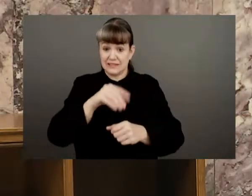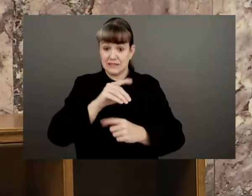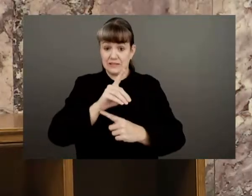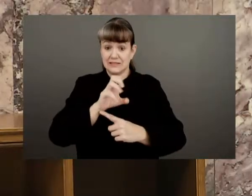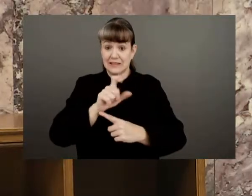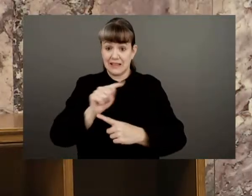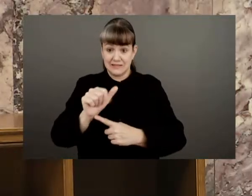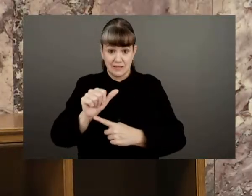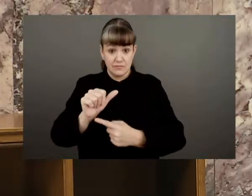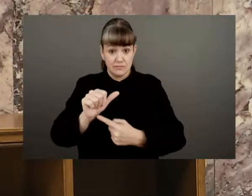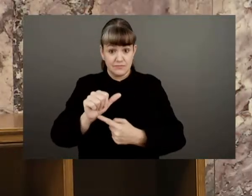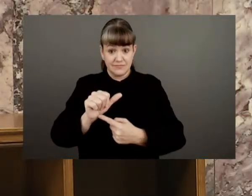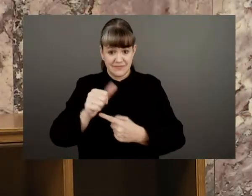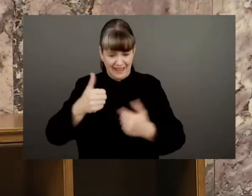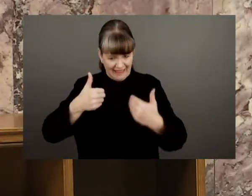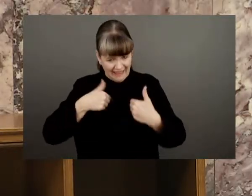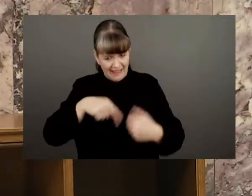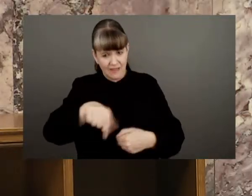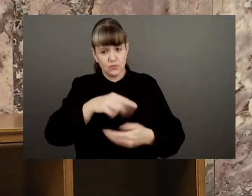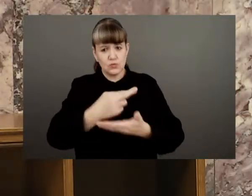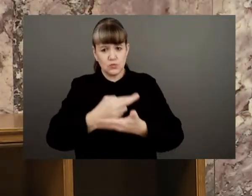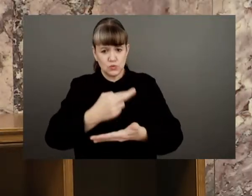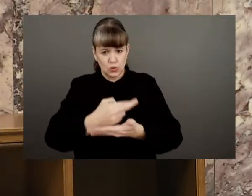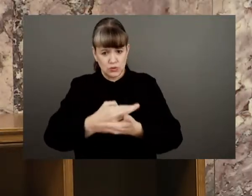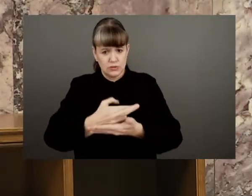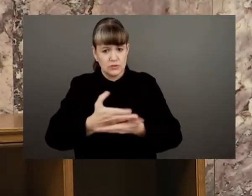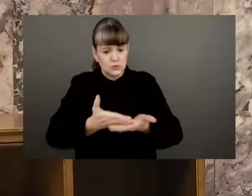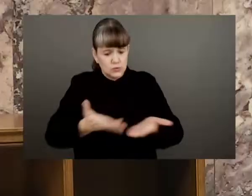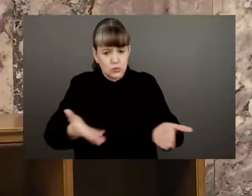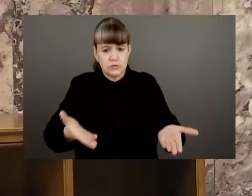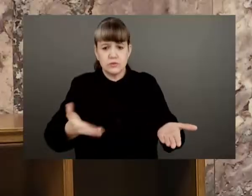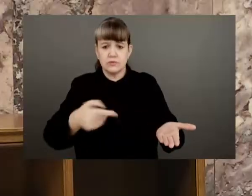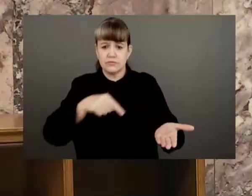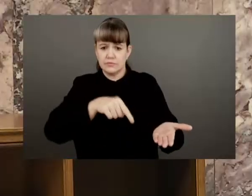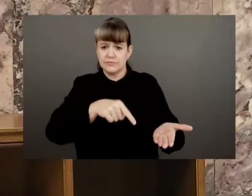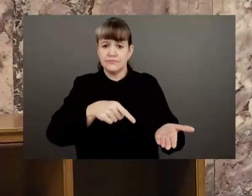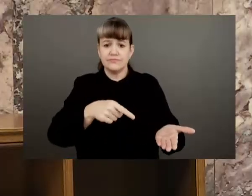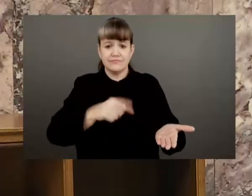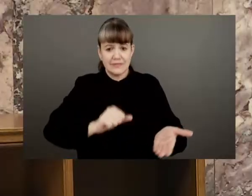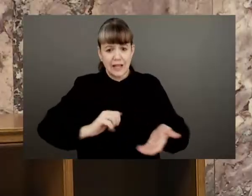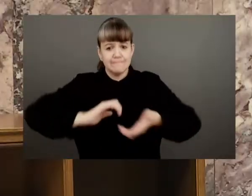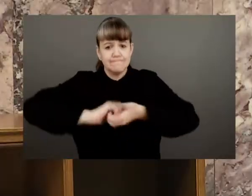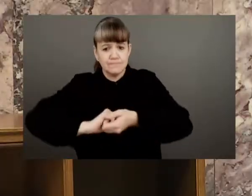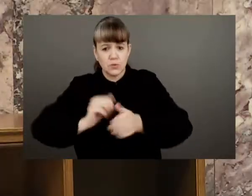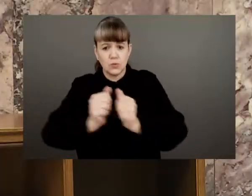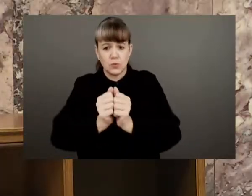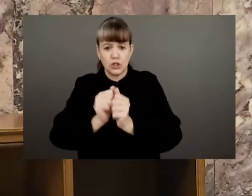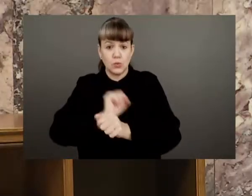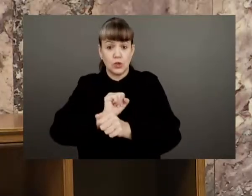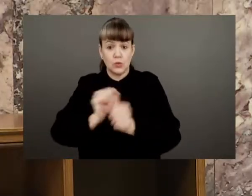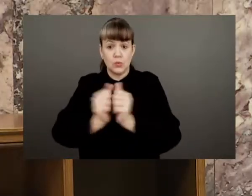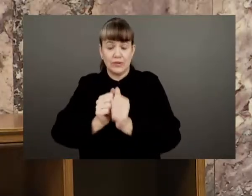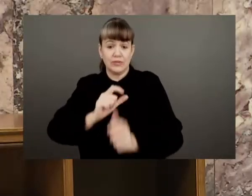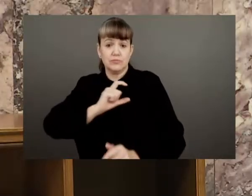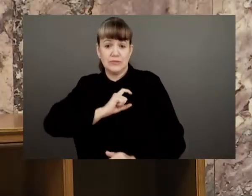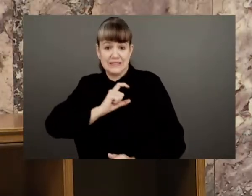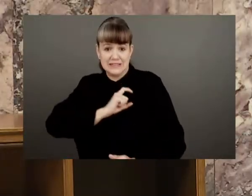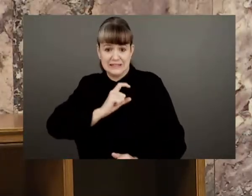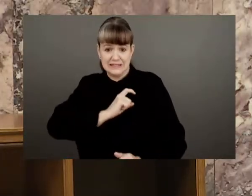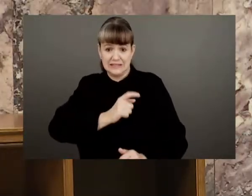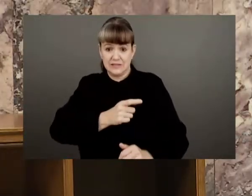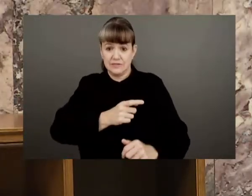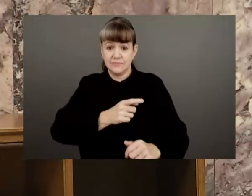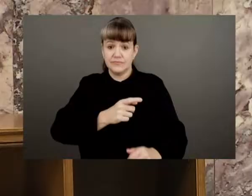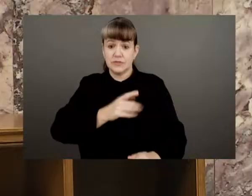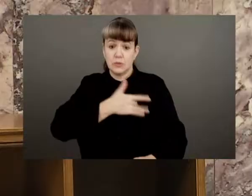that coordination is happening with the provincial task force. What we're hearing from the